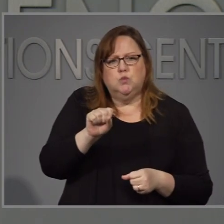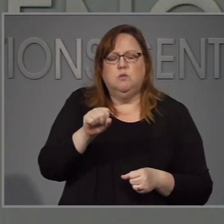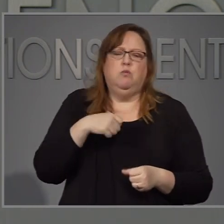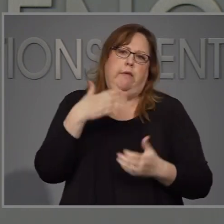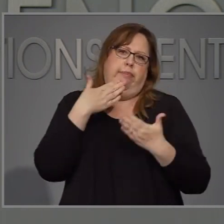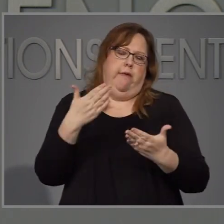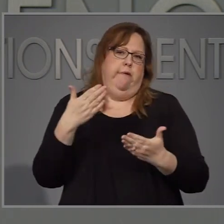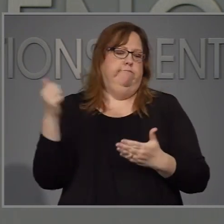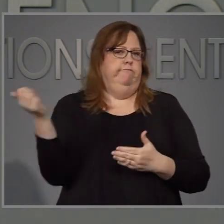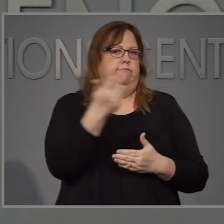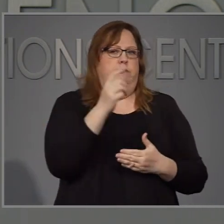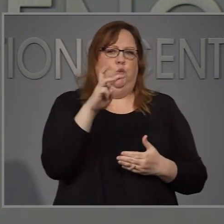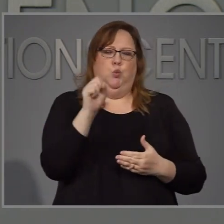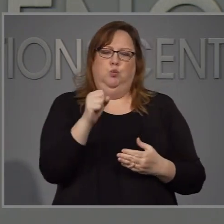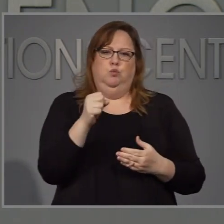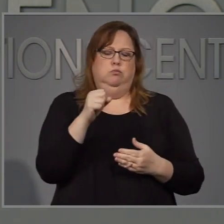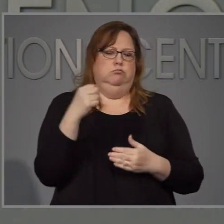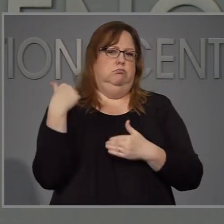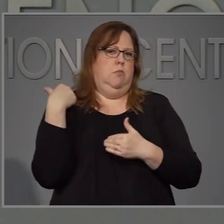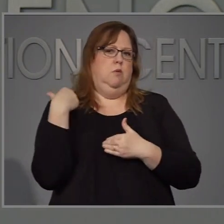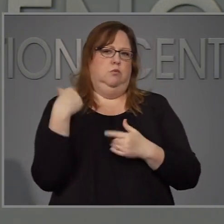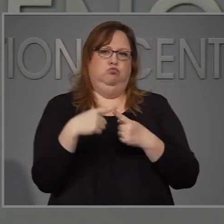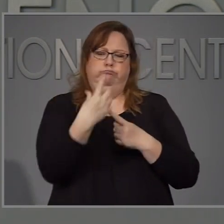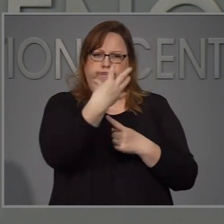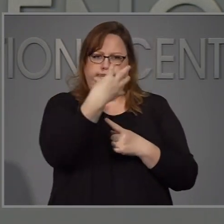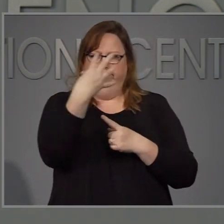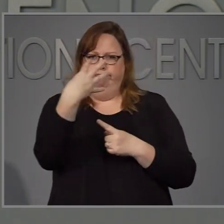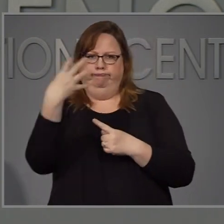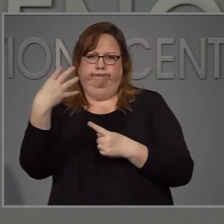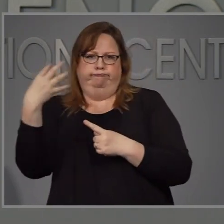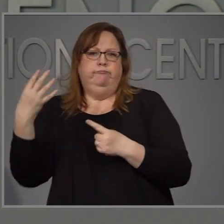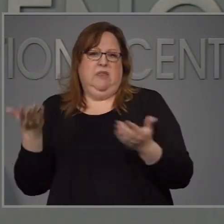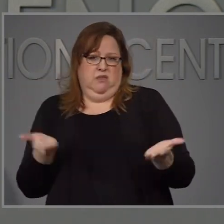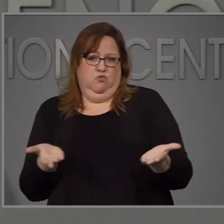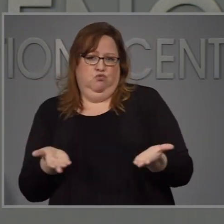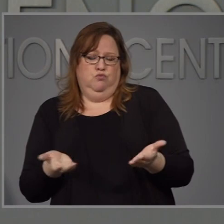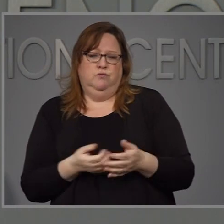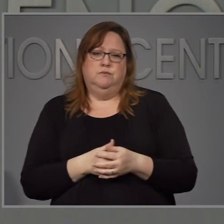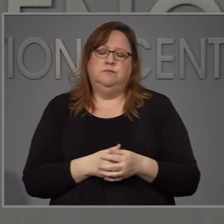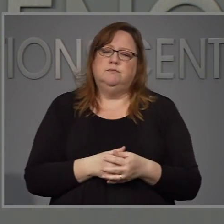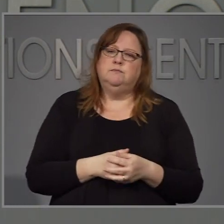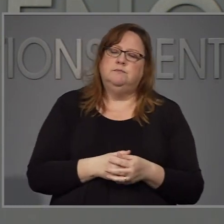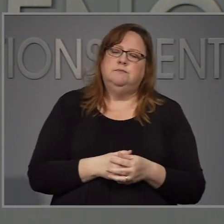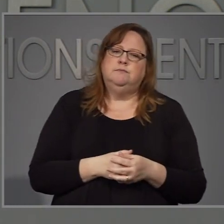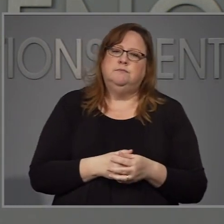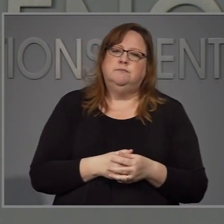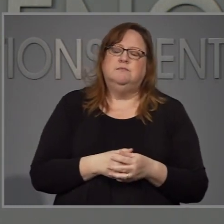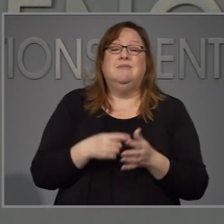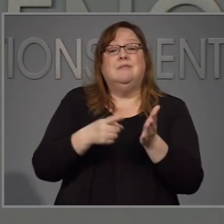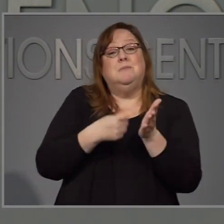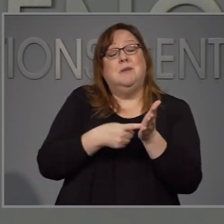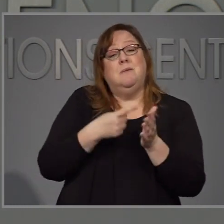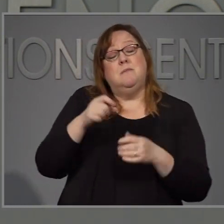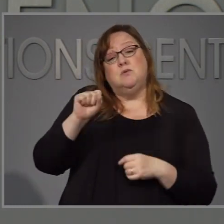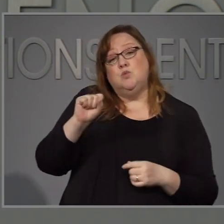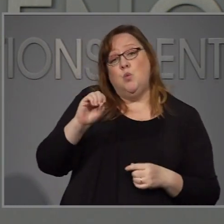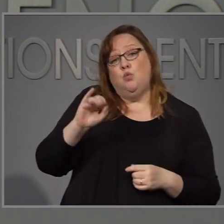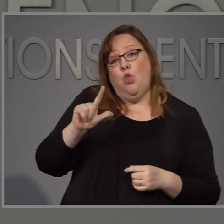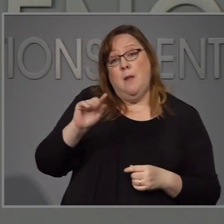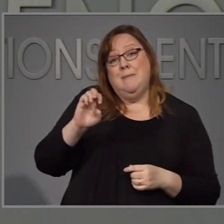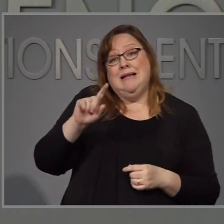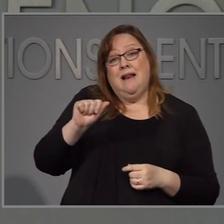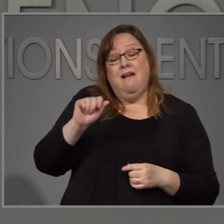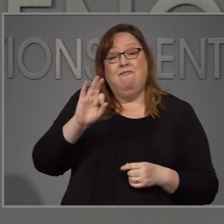all the news organizations for responsible coverage. There are things that sometimes go out in social media that certainly aren't